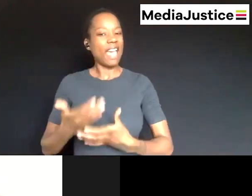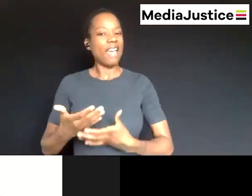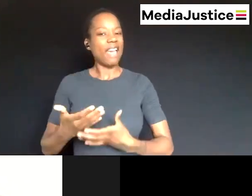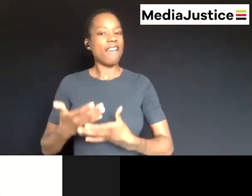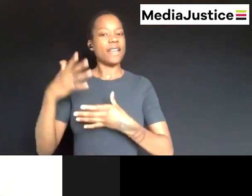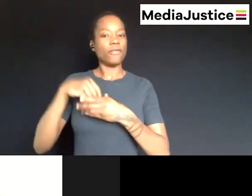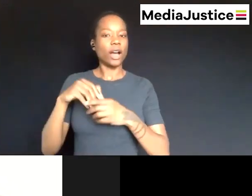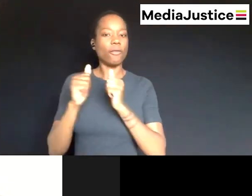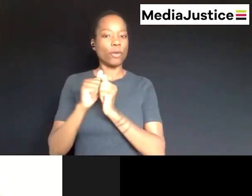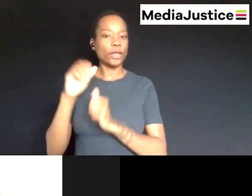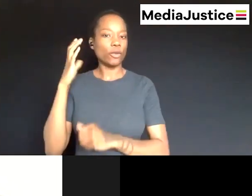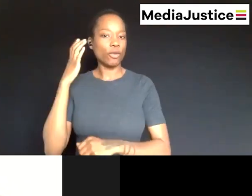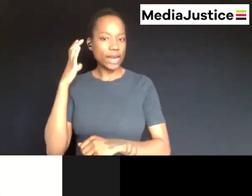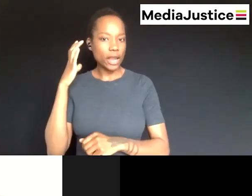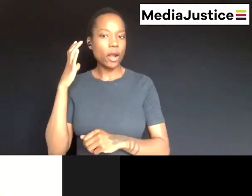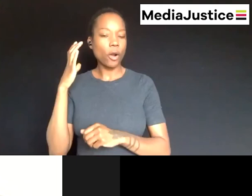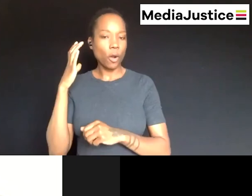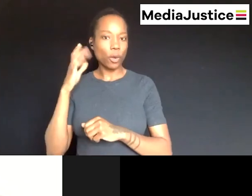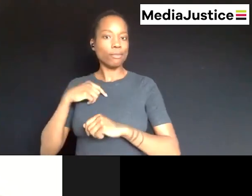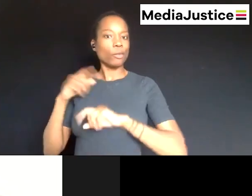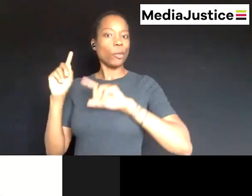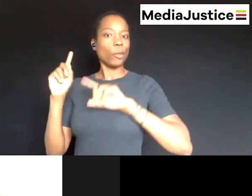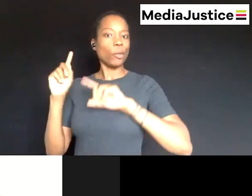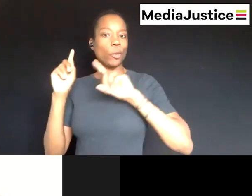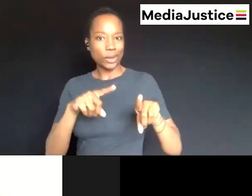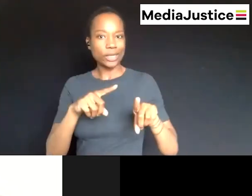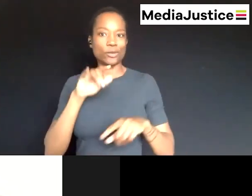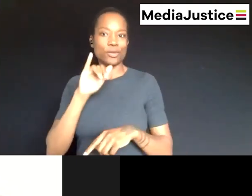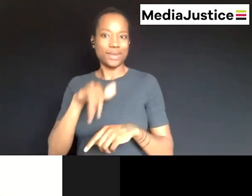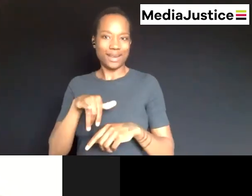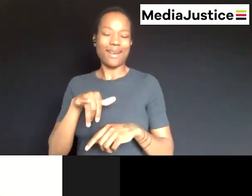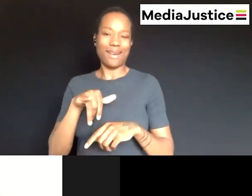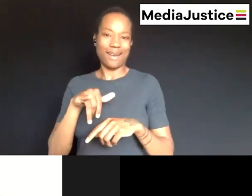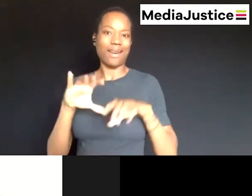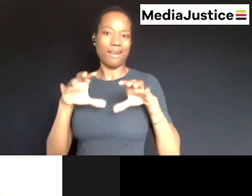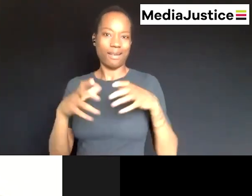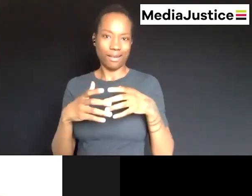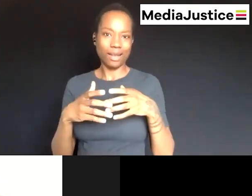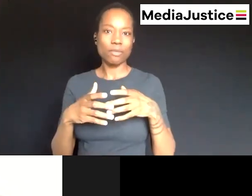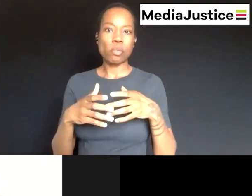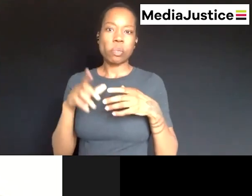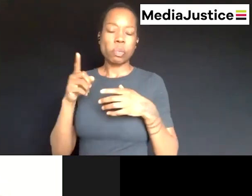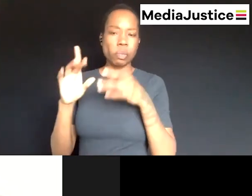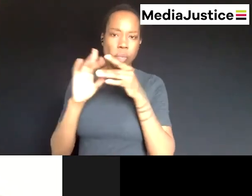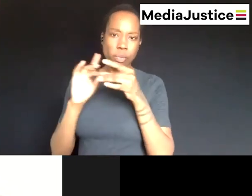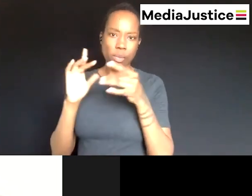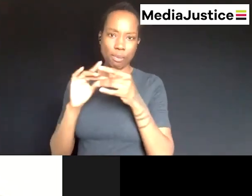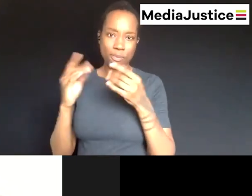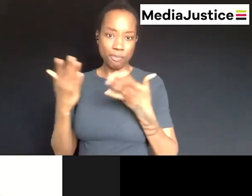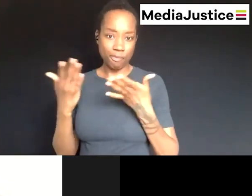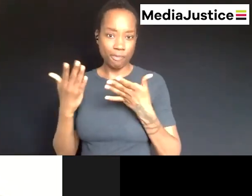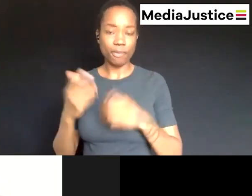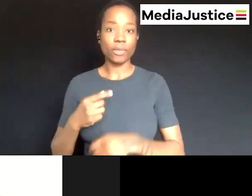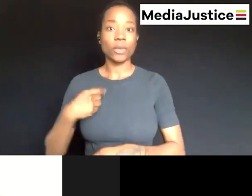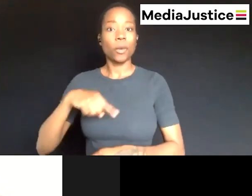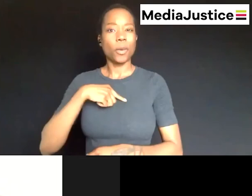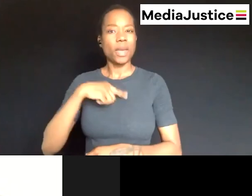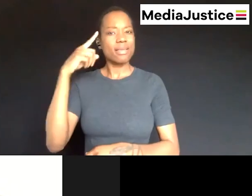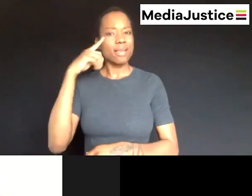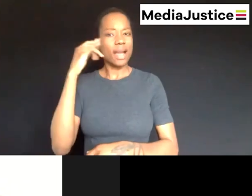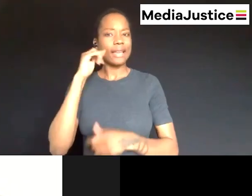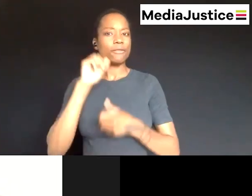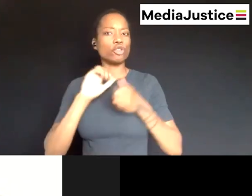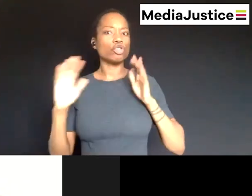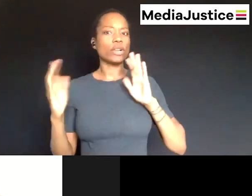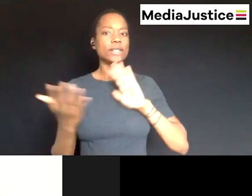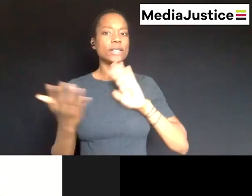wrote about, you know, this kind of shift. You know, she said that we thought that transforming the concept to media justice will put our efforts